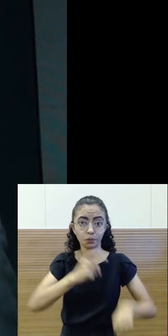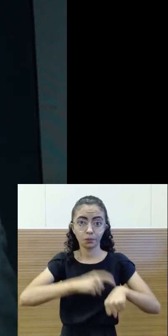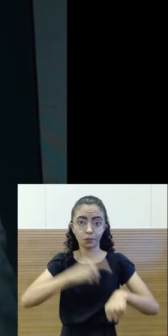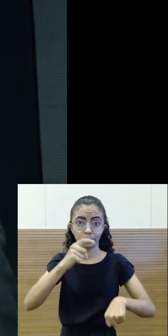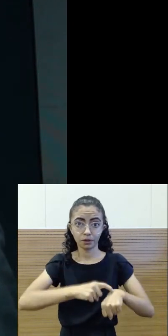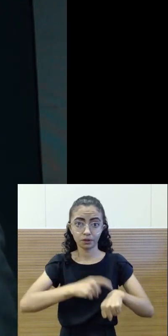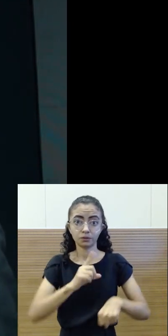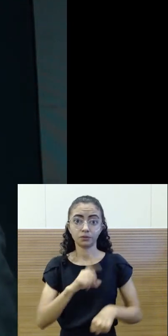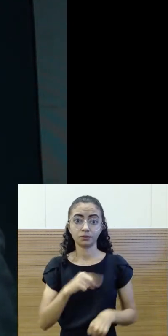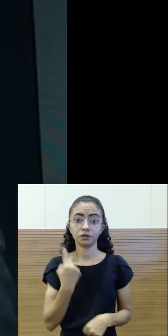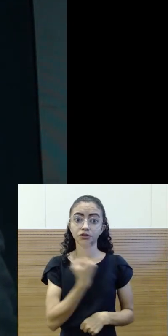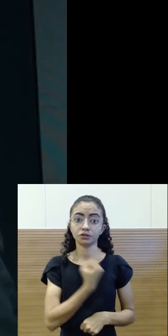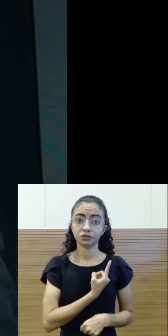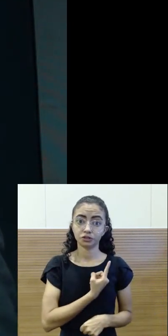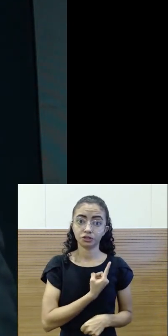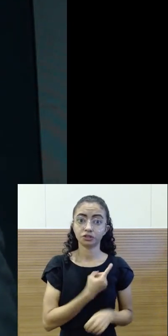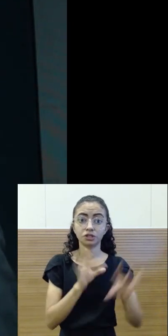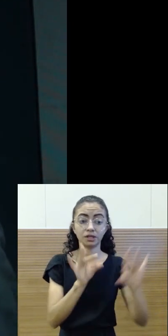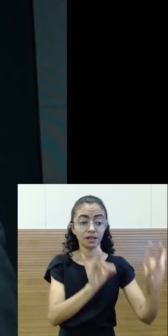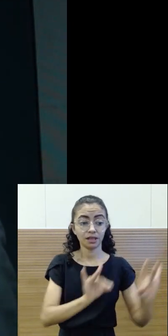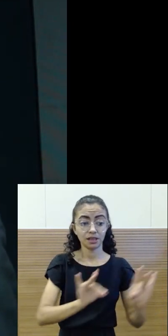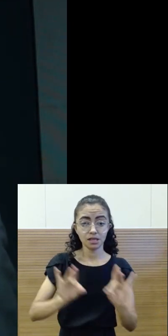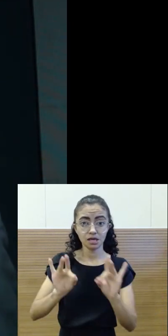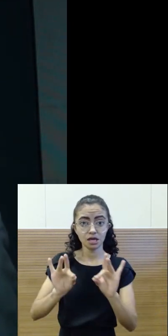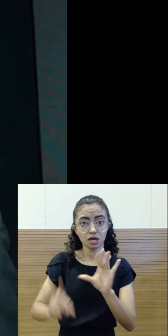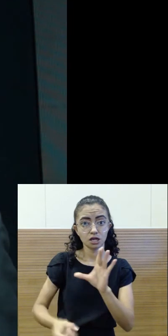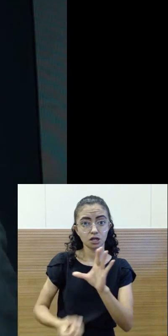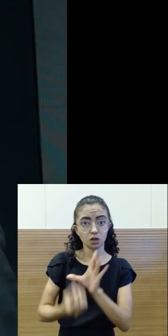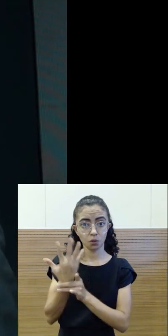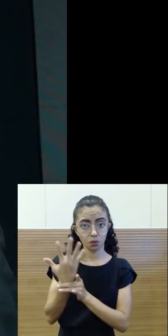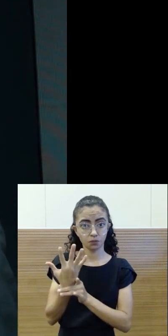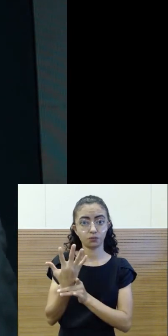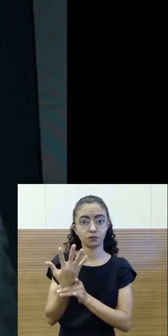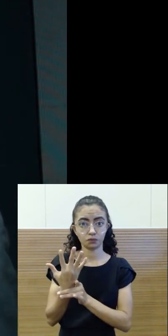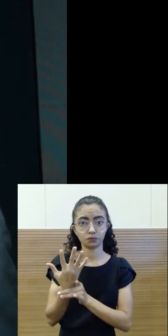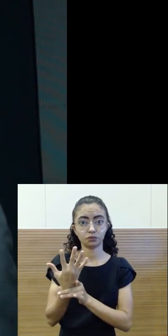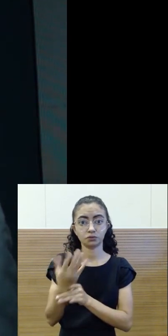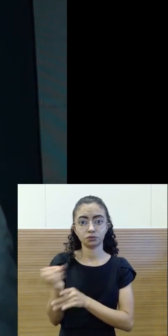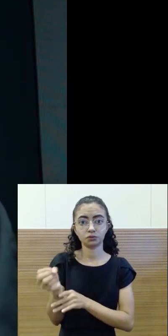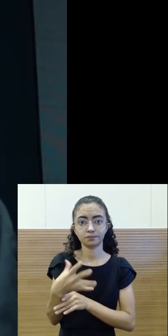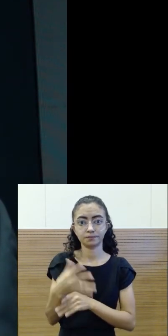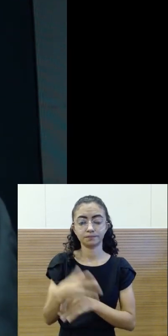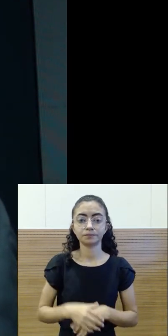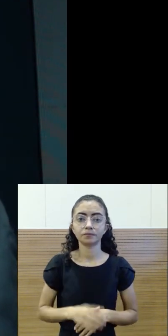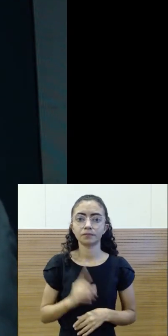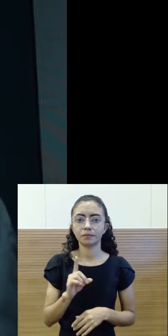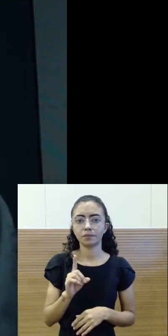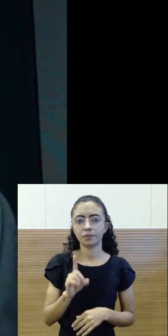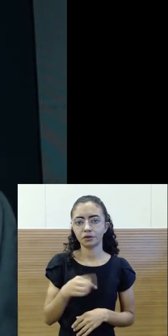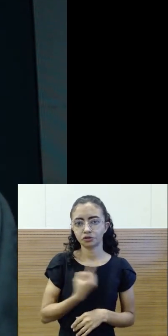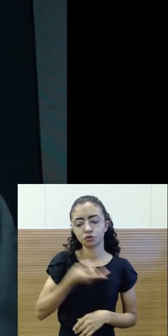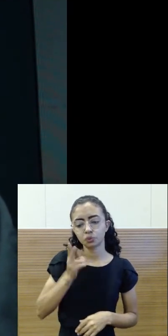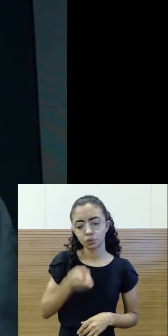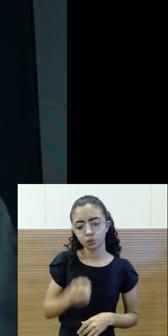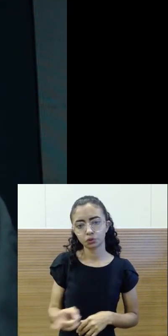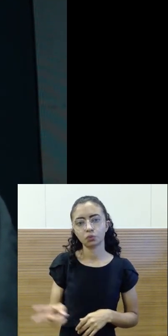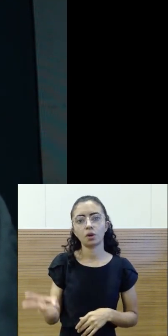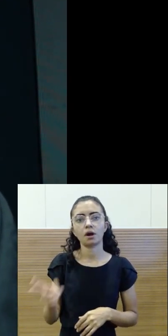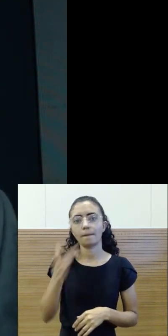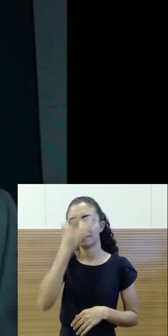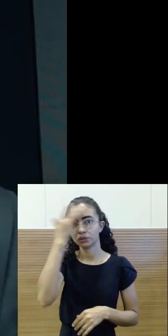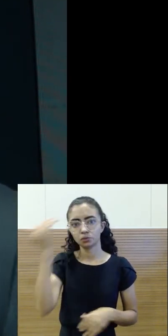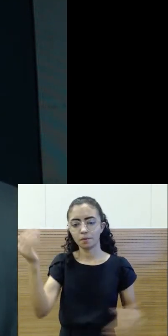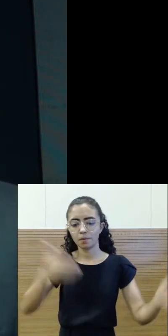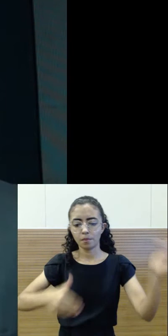technical team has asked for a moment so that we might generate a new link to continue with